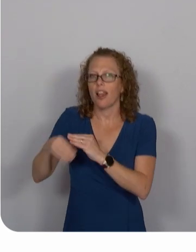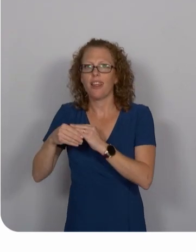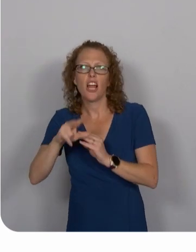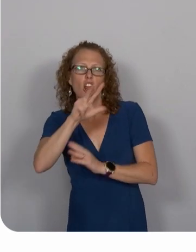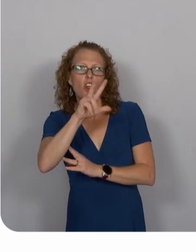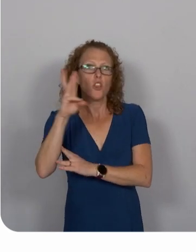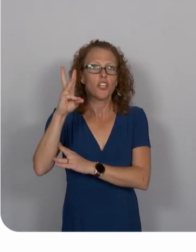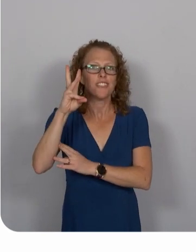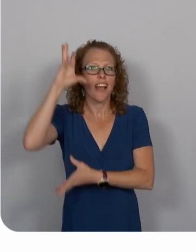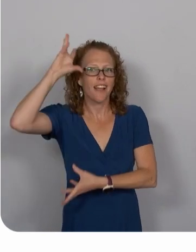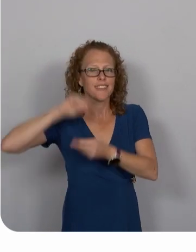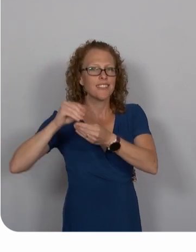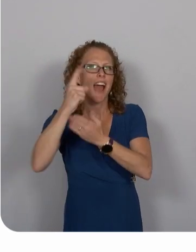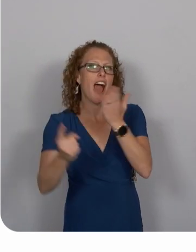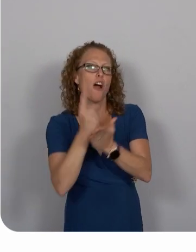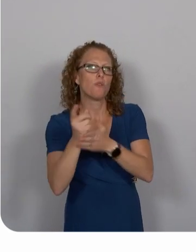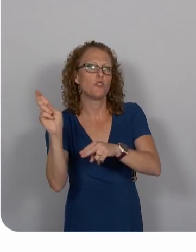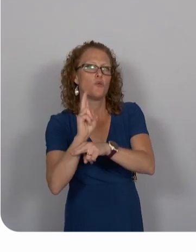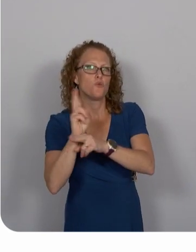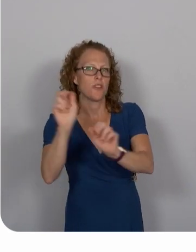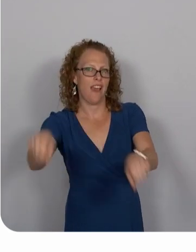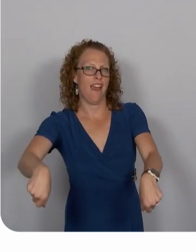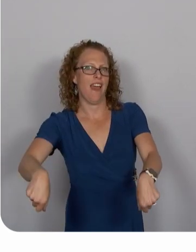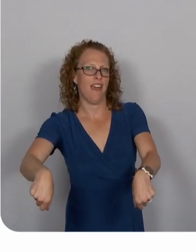36 total hours of use.